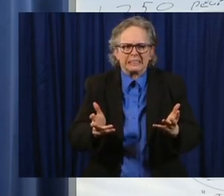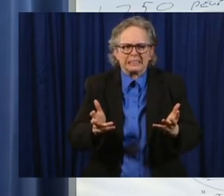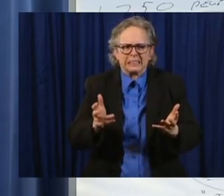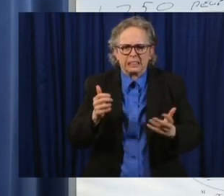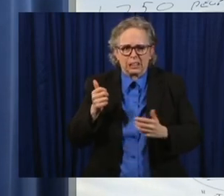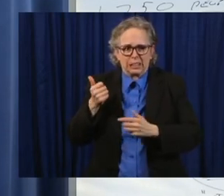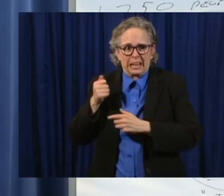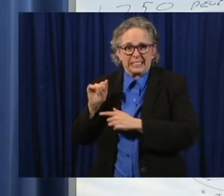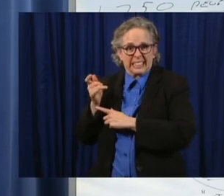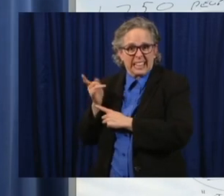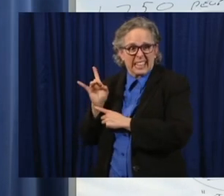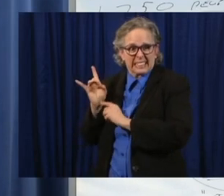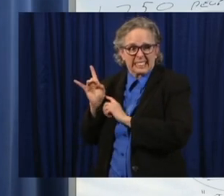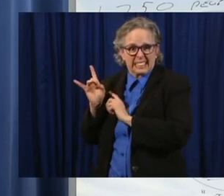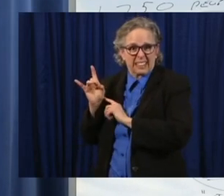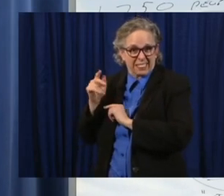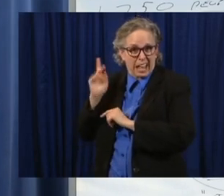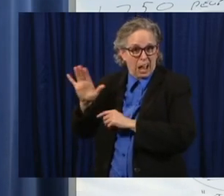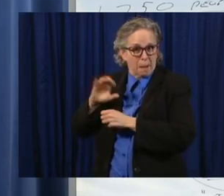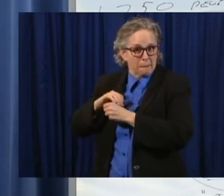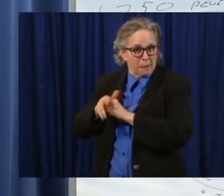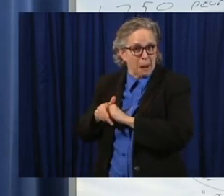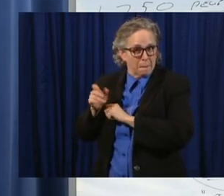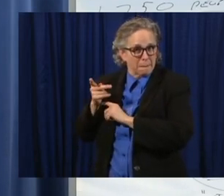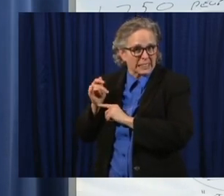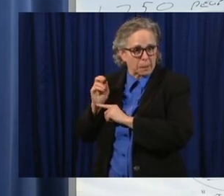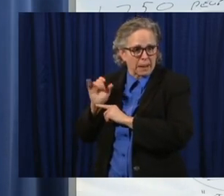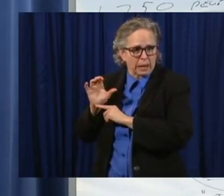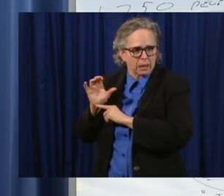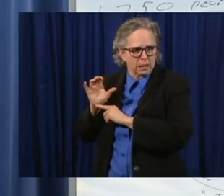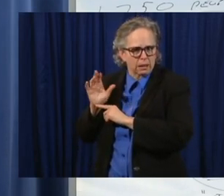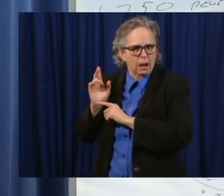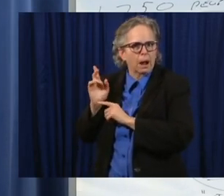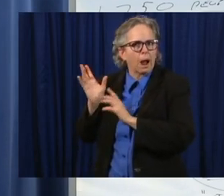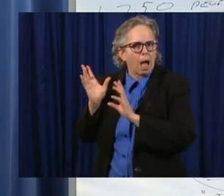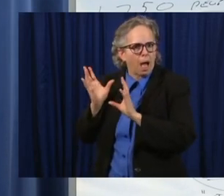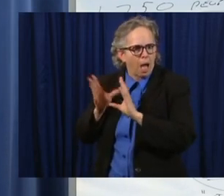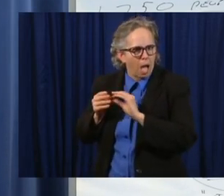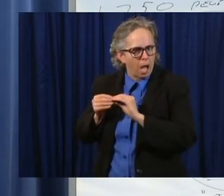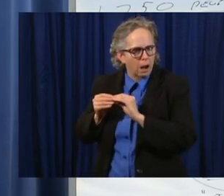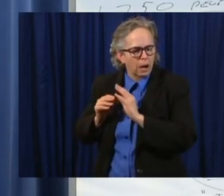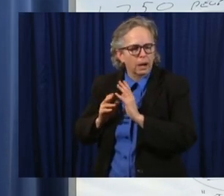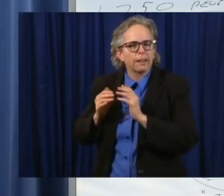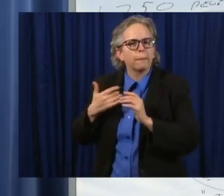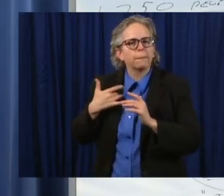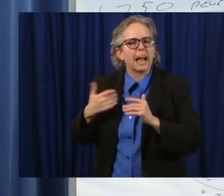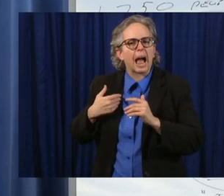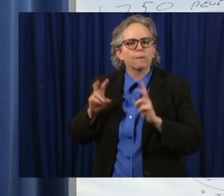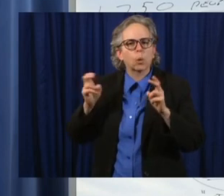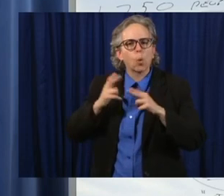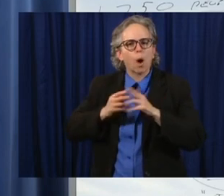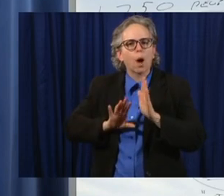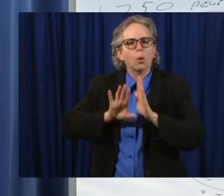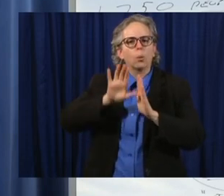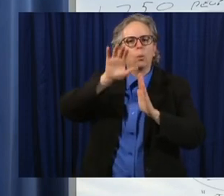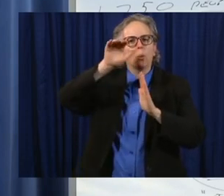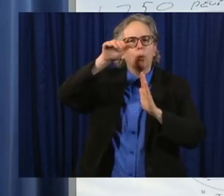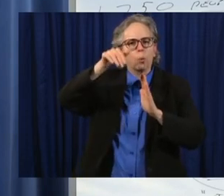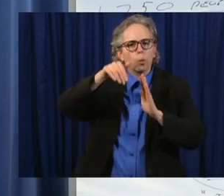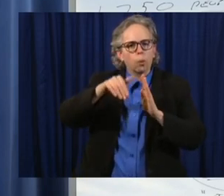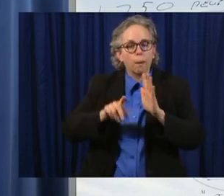I've reading, certainly talked about different waves coming through. So I don't think we